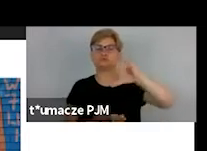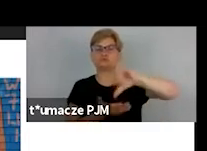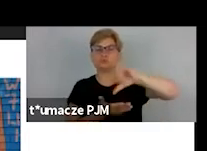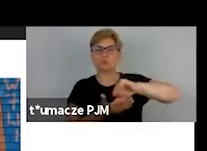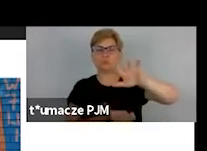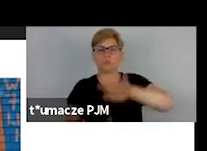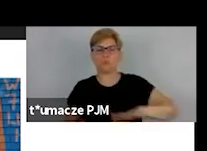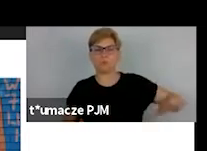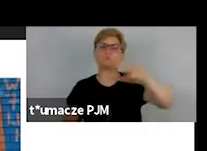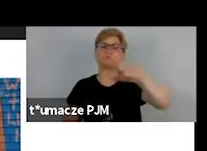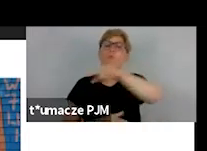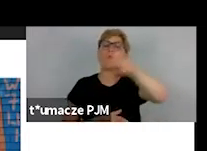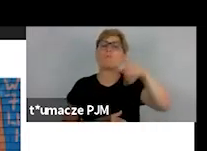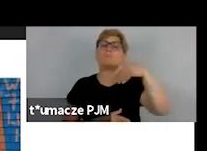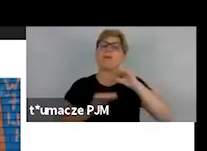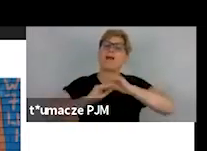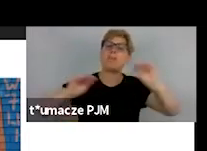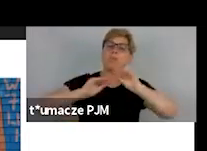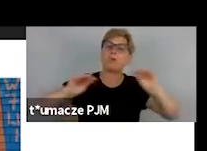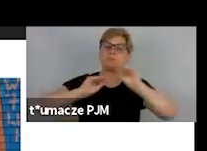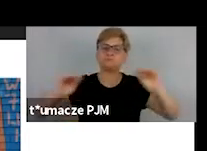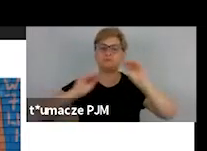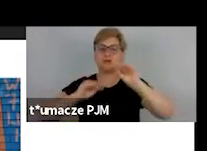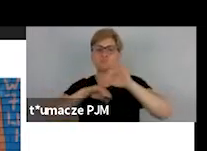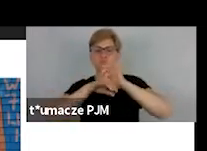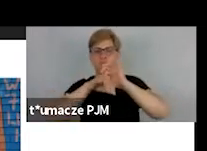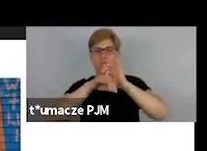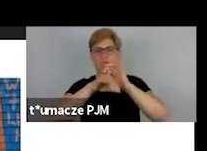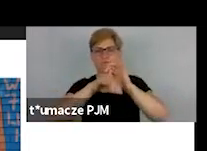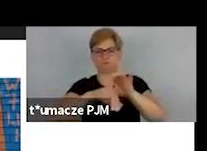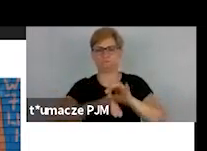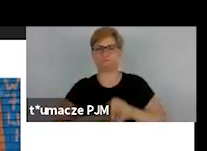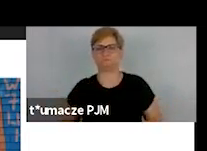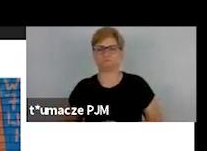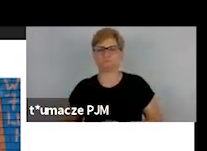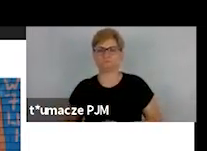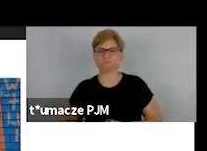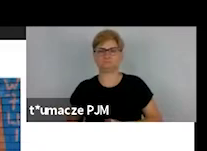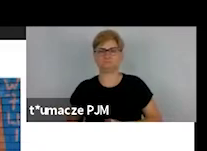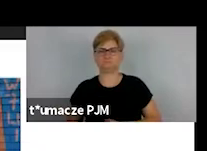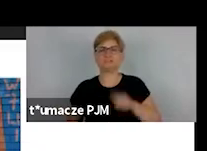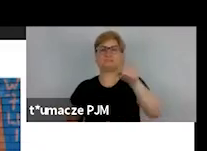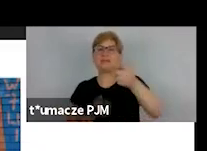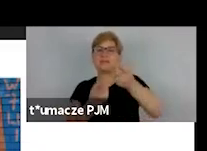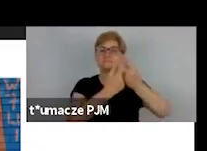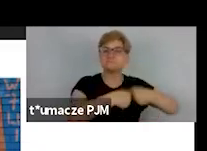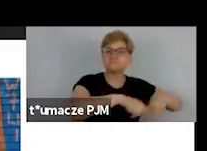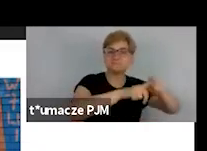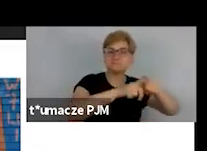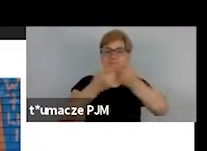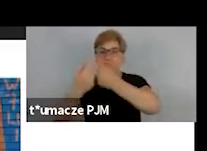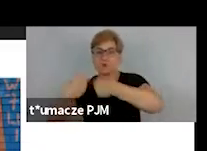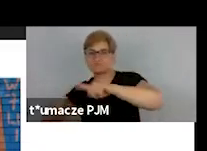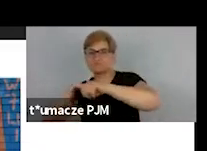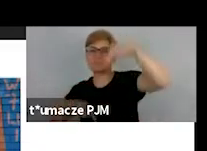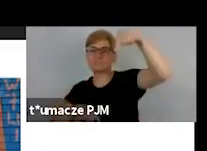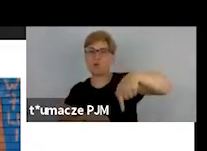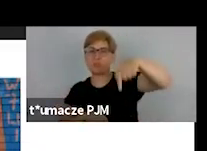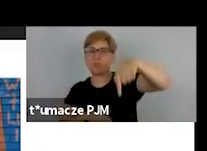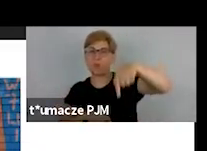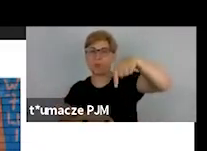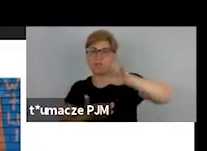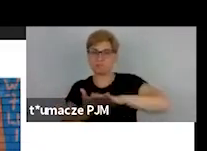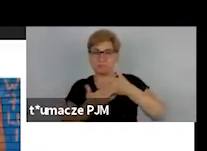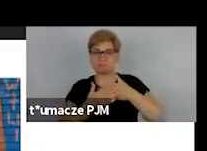these. The one on the bottom right was in response to xenophobic violence, and it's an example of the kind of intersectional approach we took